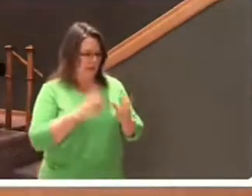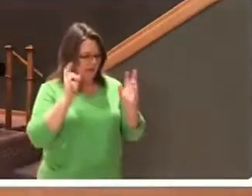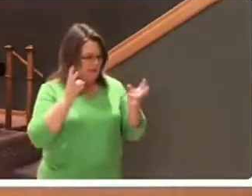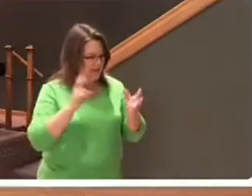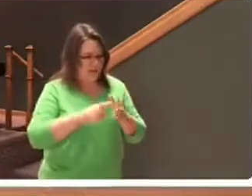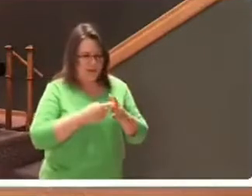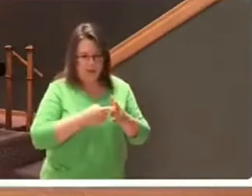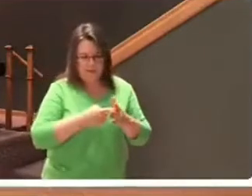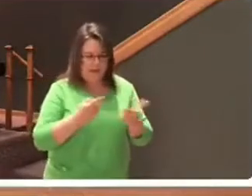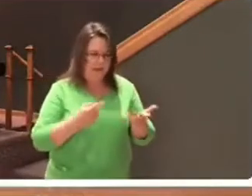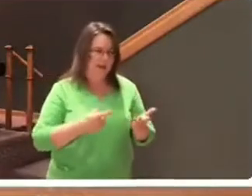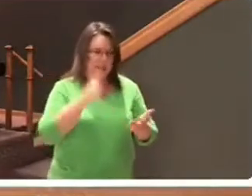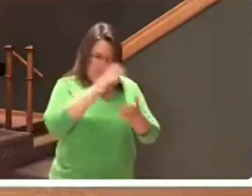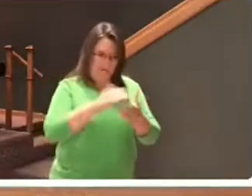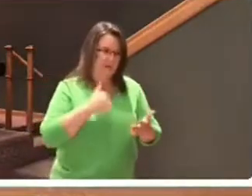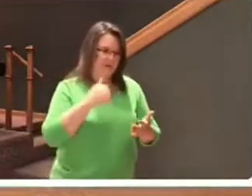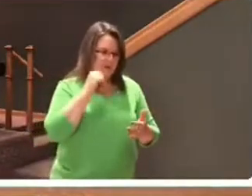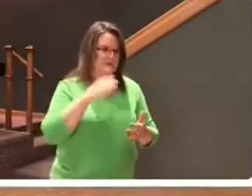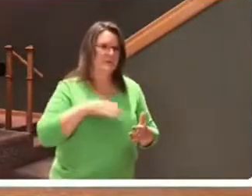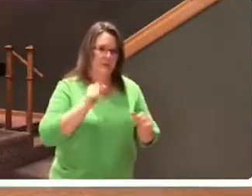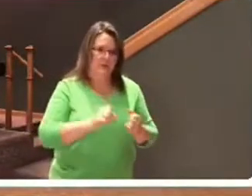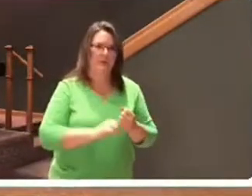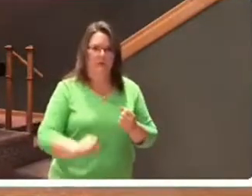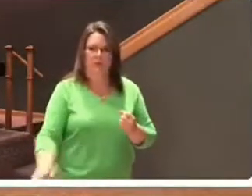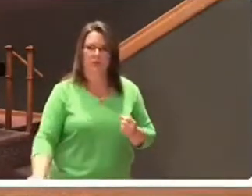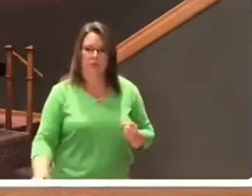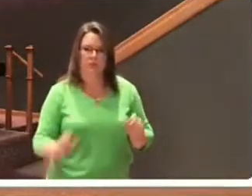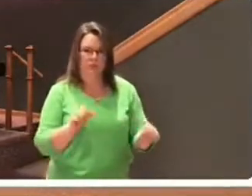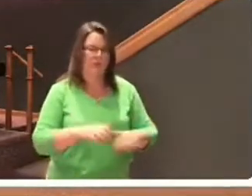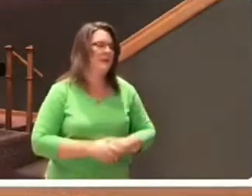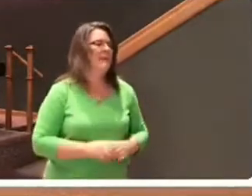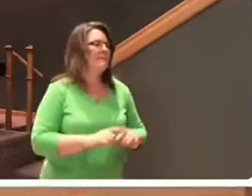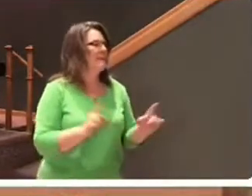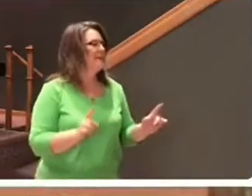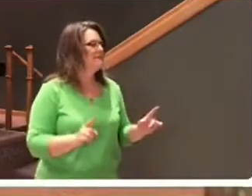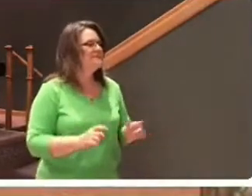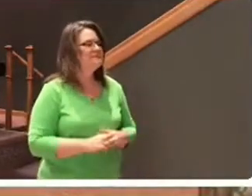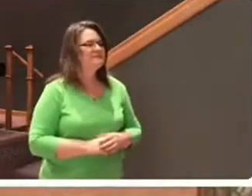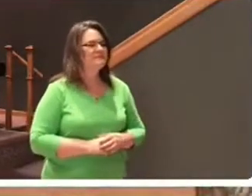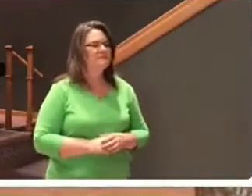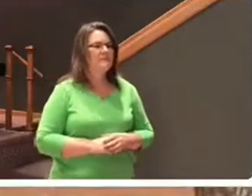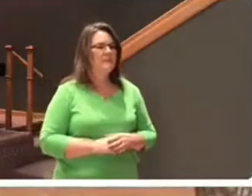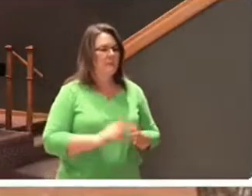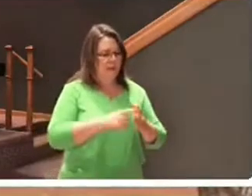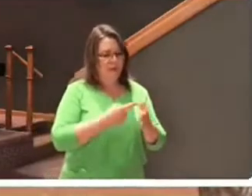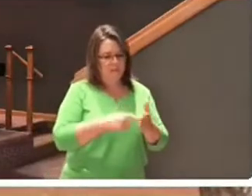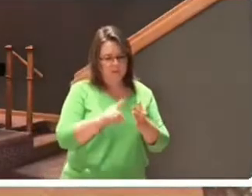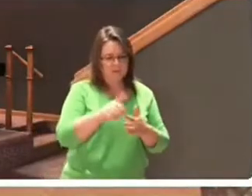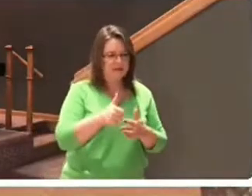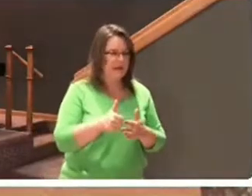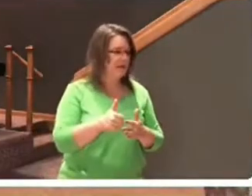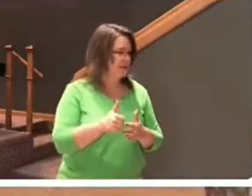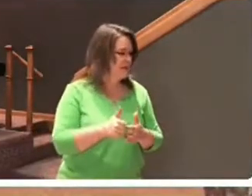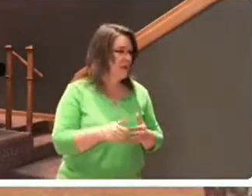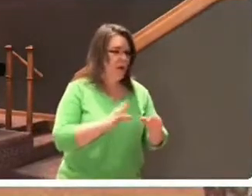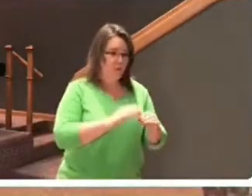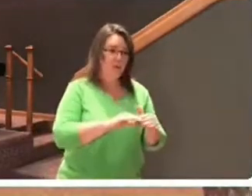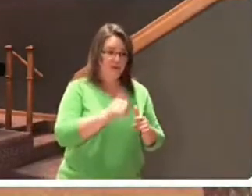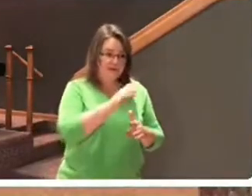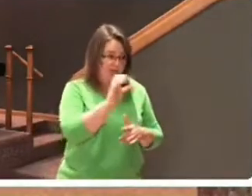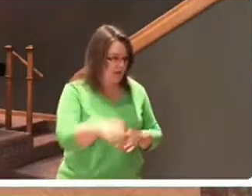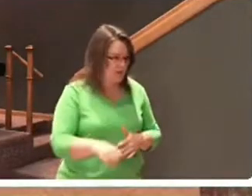I began to, and believe me, this woman could go on and on about the subject. But I began tithing above and beyond the